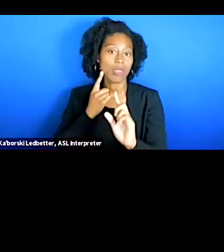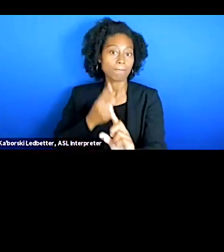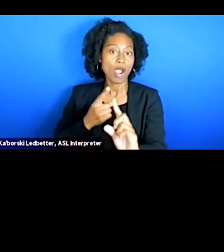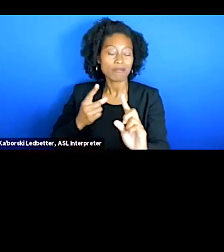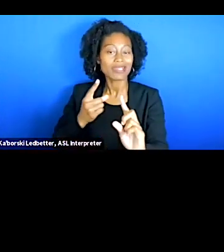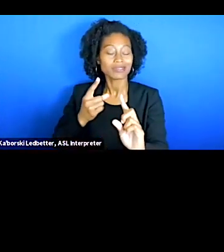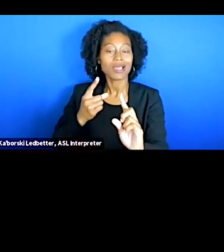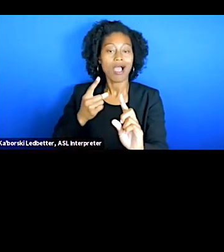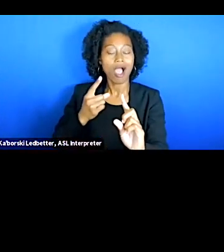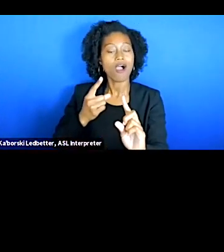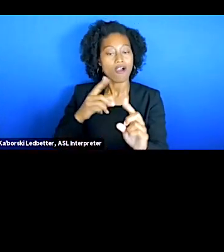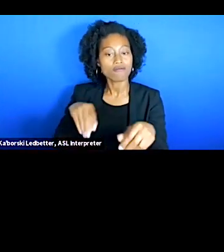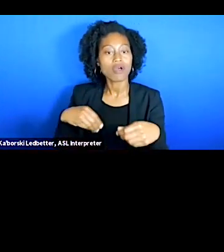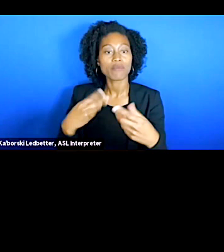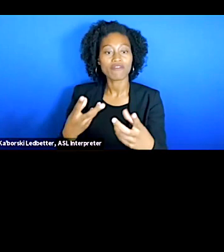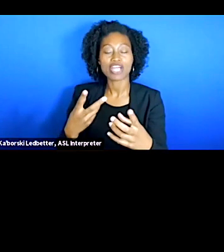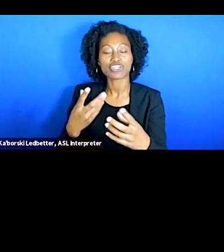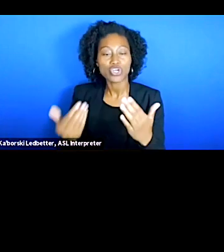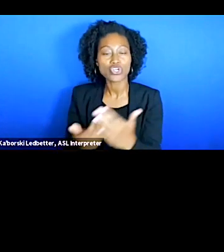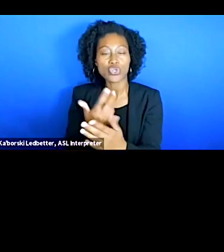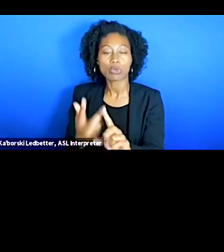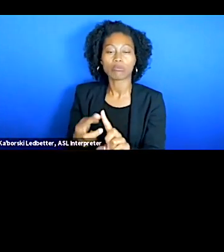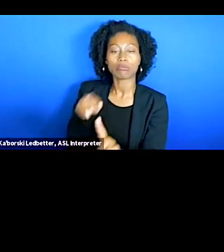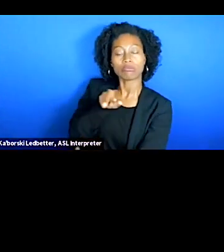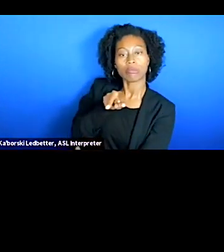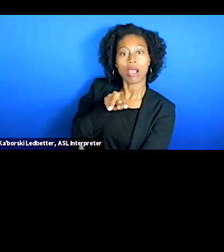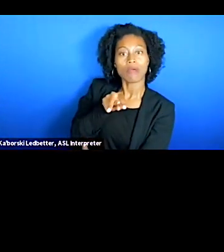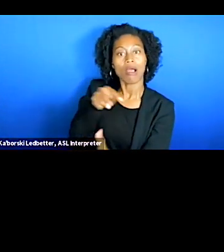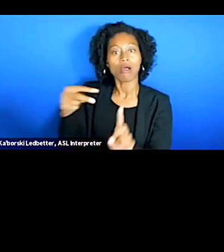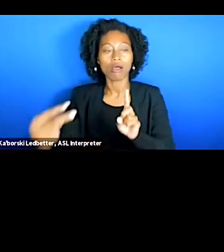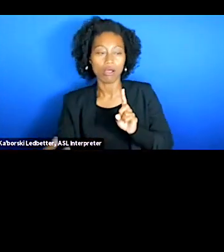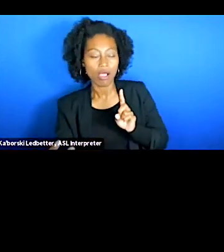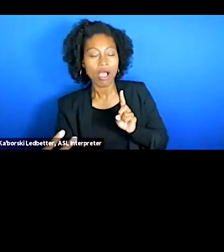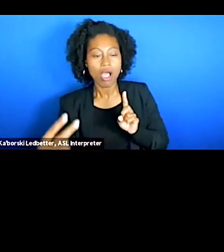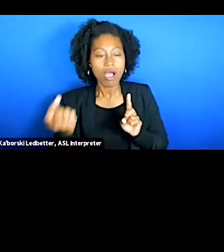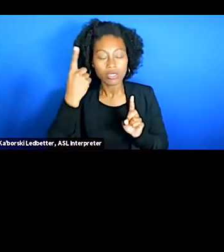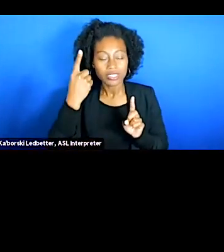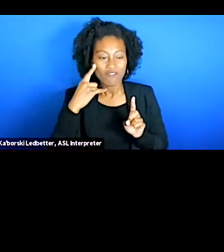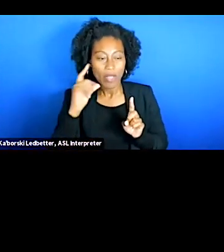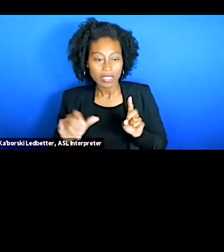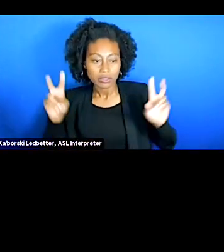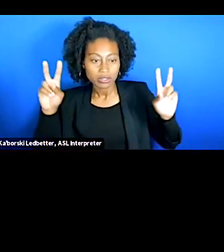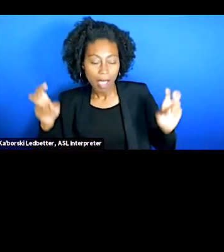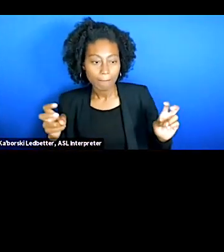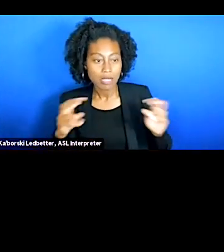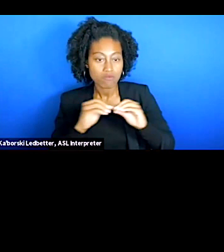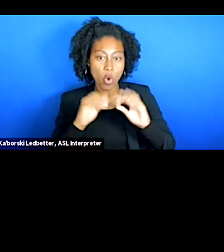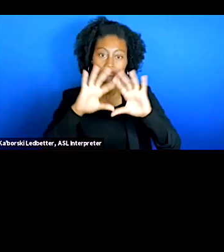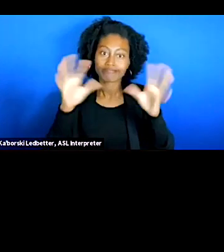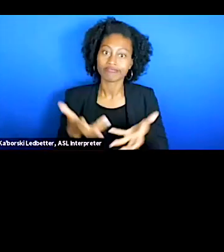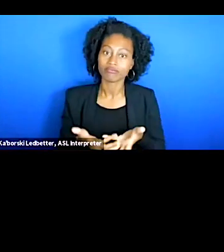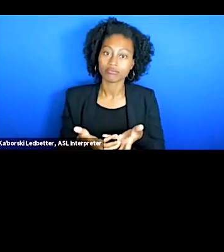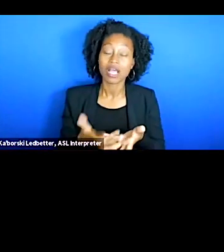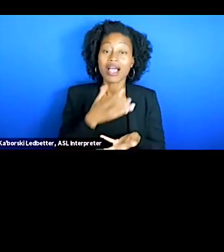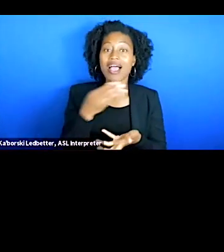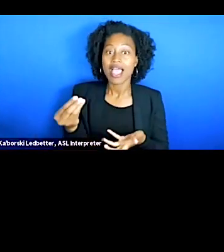enhanced perspective or understanding to a particular topic. It can also develop new theory and unify